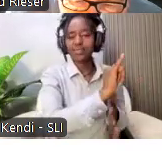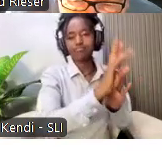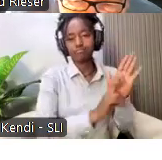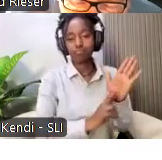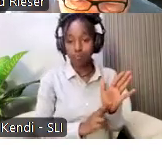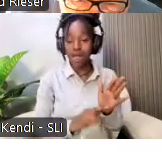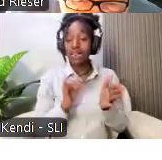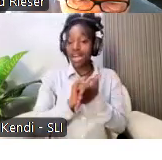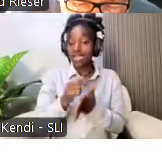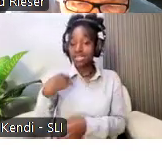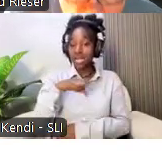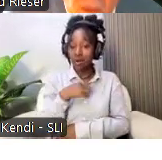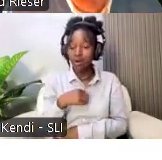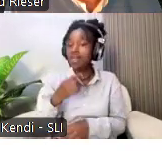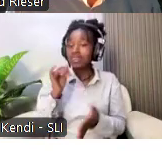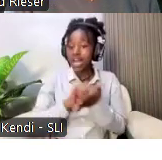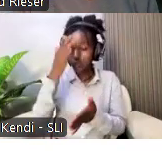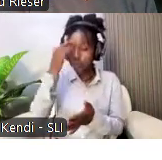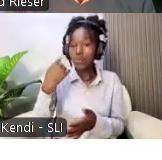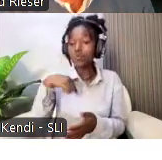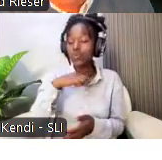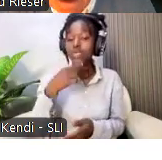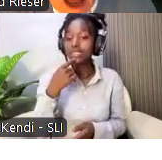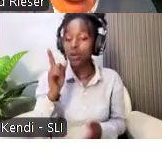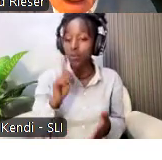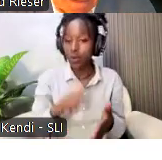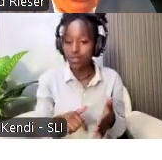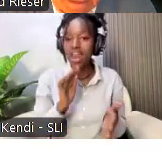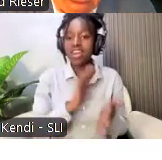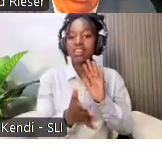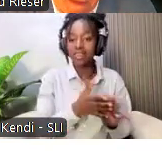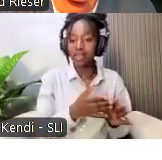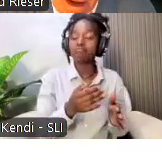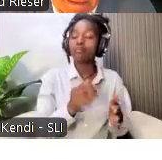we say nothing about us without us, that's what we mean. Thanks. Next.